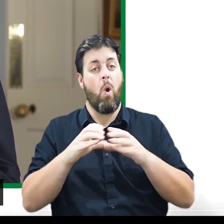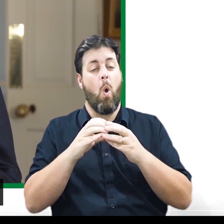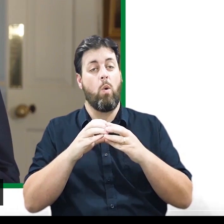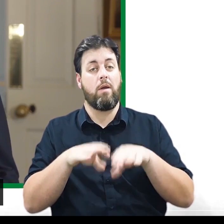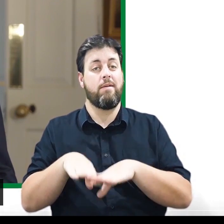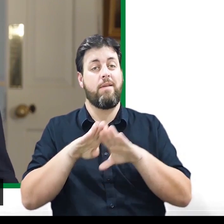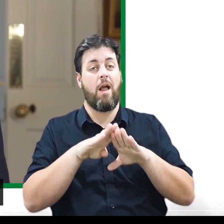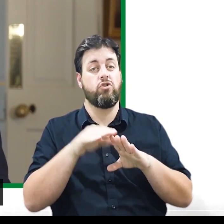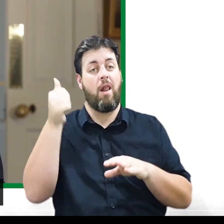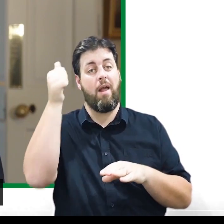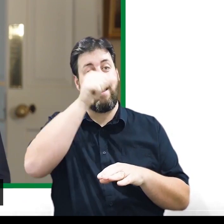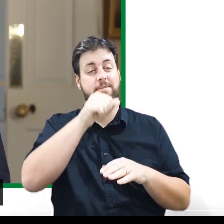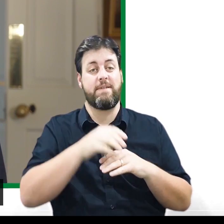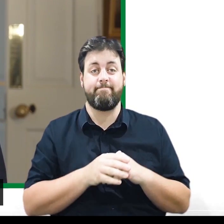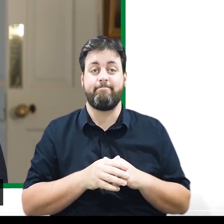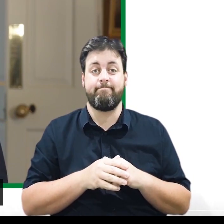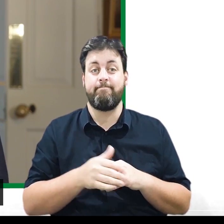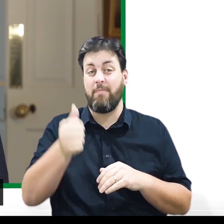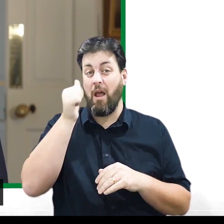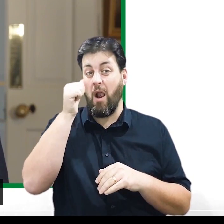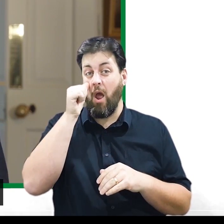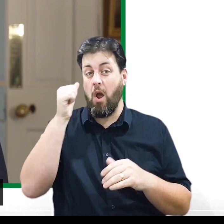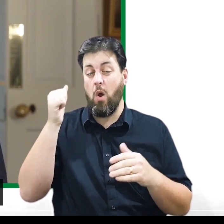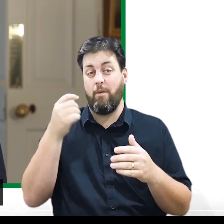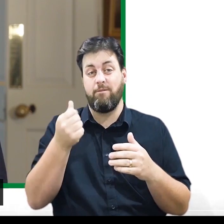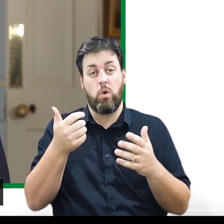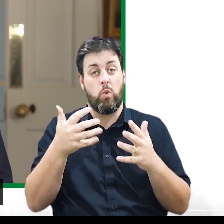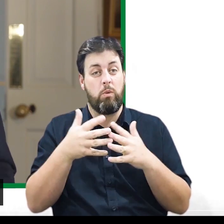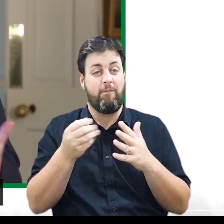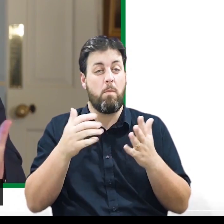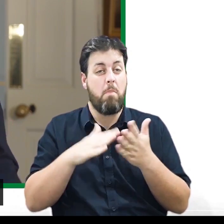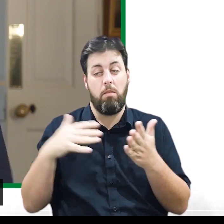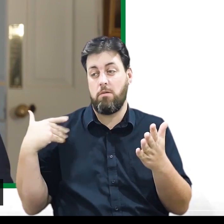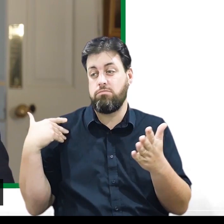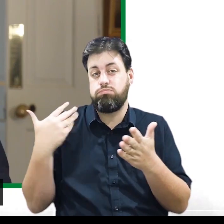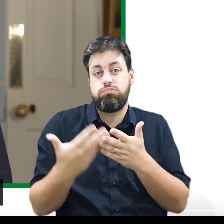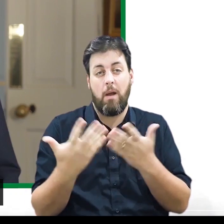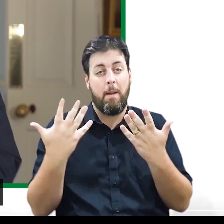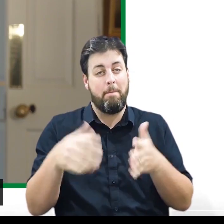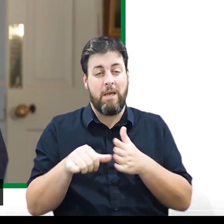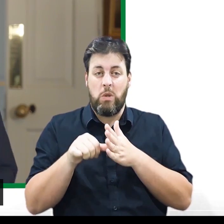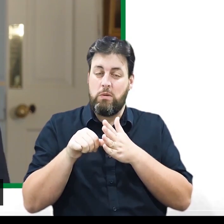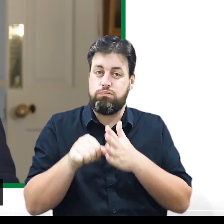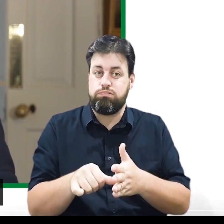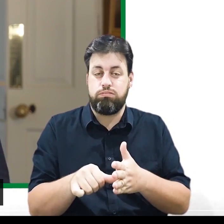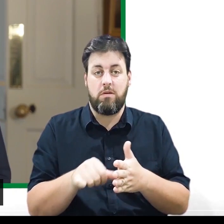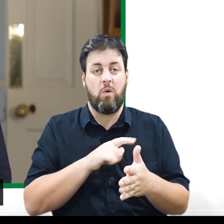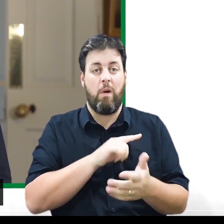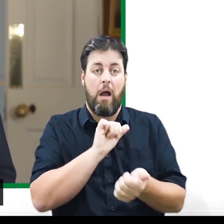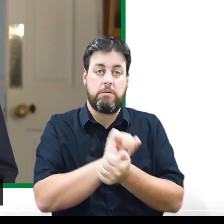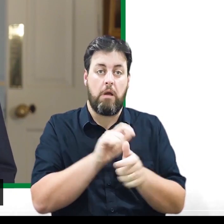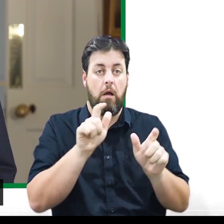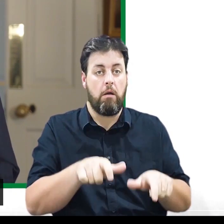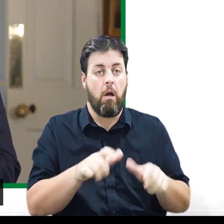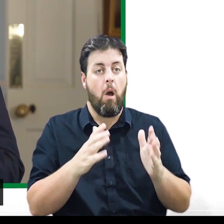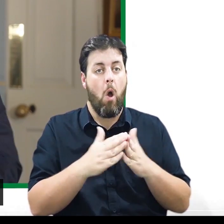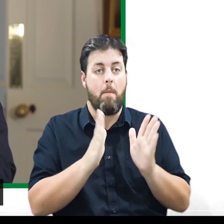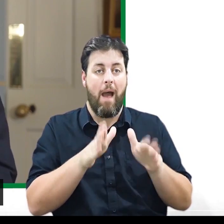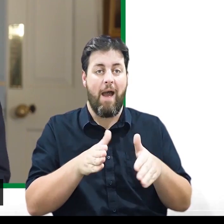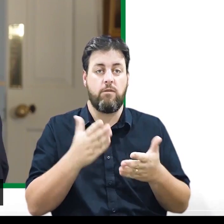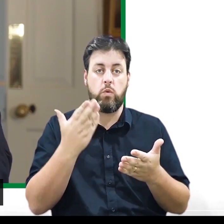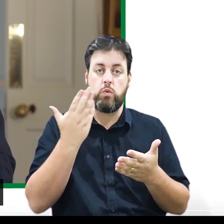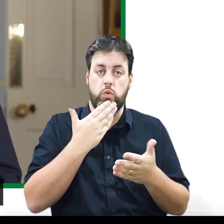course, I know it hasn't been easy over the past weeks and months, being stuck at home, trying to get your schoolwork done, missing